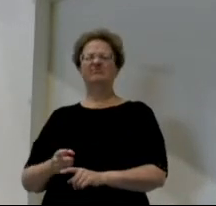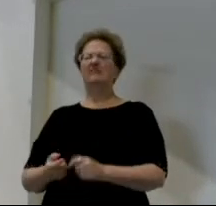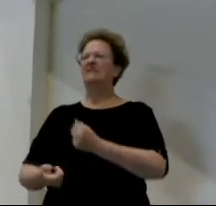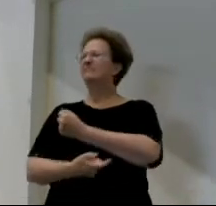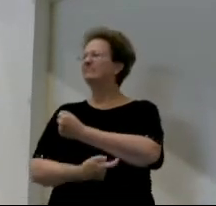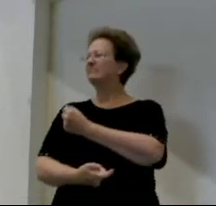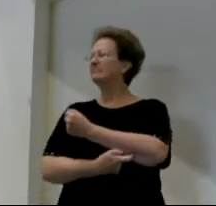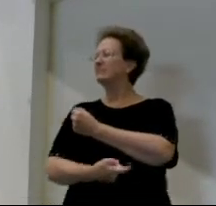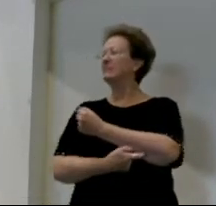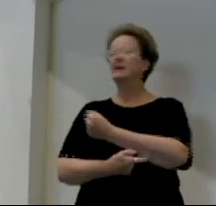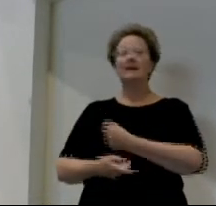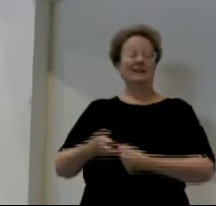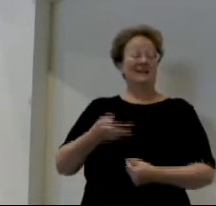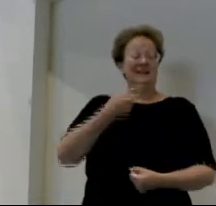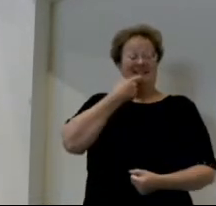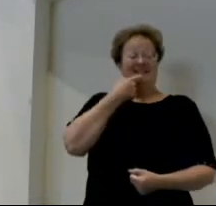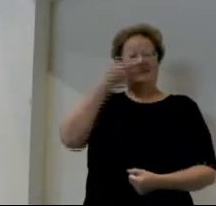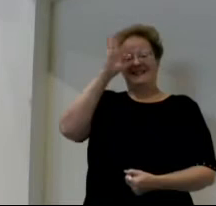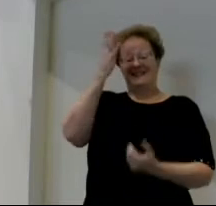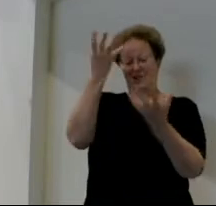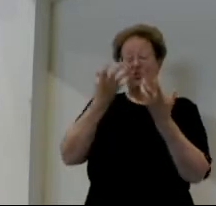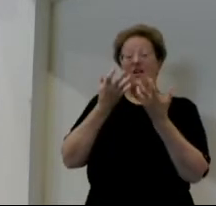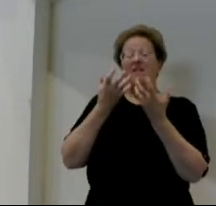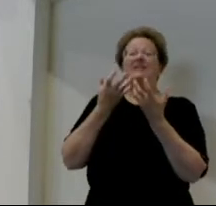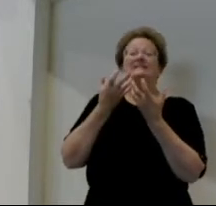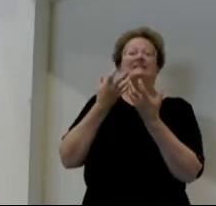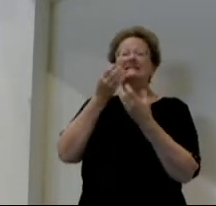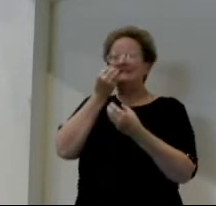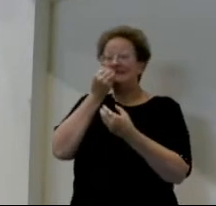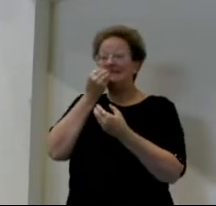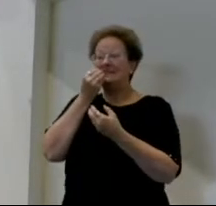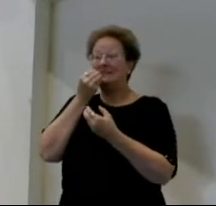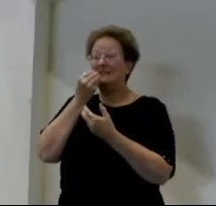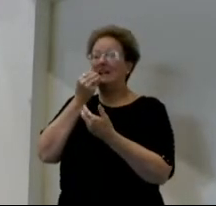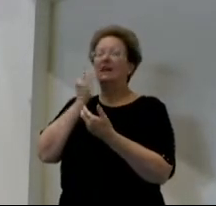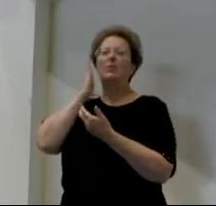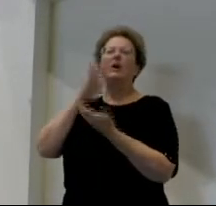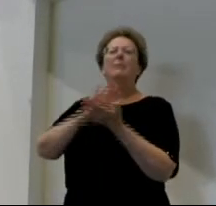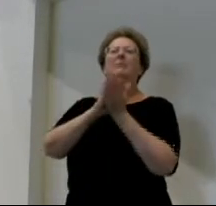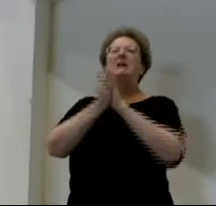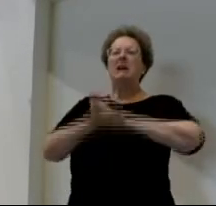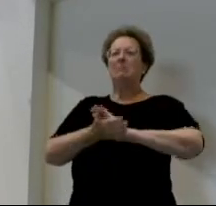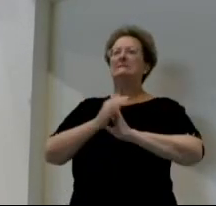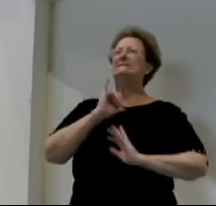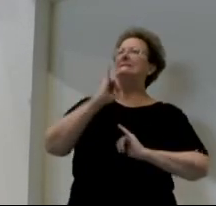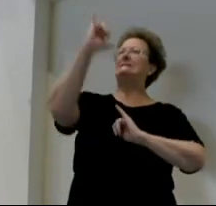Satan. God doesn't want you to eat from that tree because he knows when you eat it, you'll be like him. And he doesn't want that.